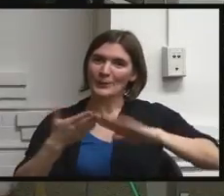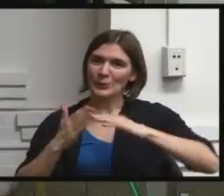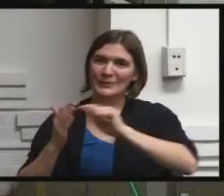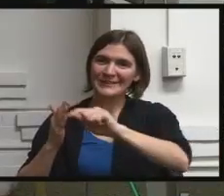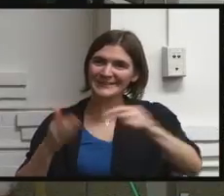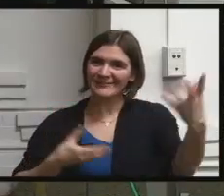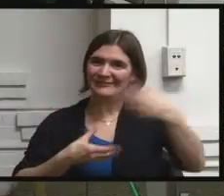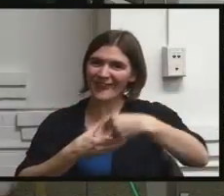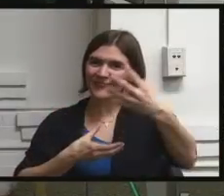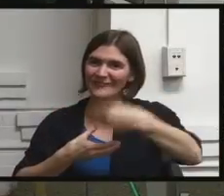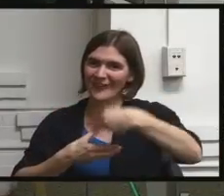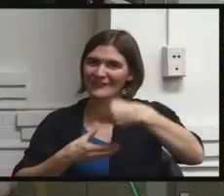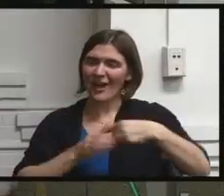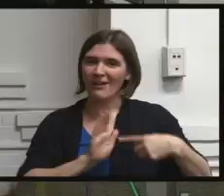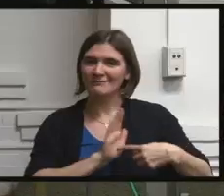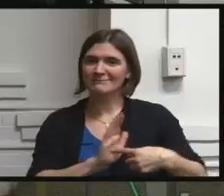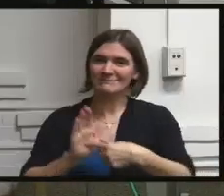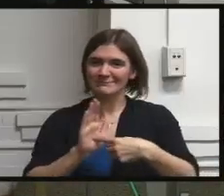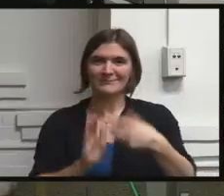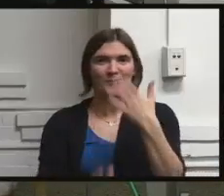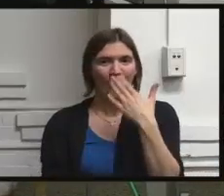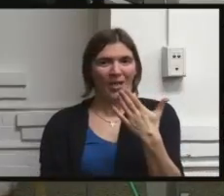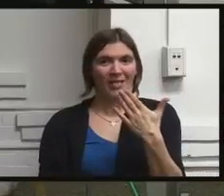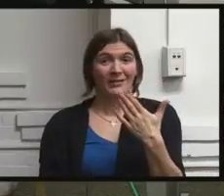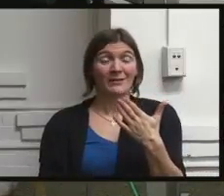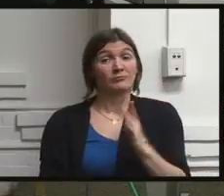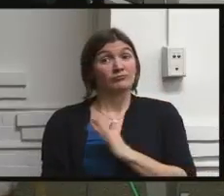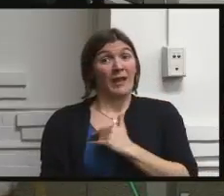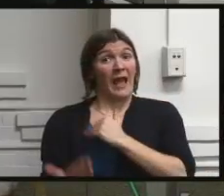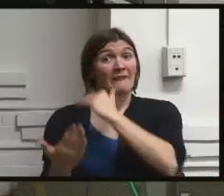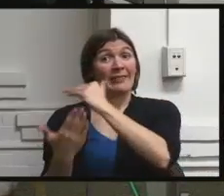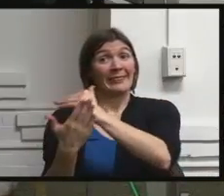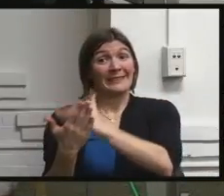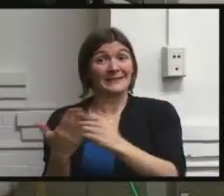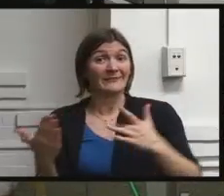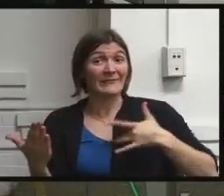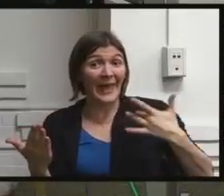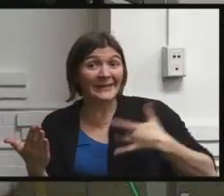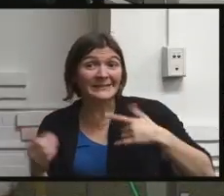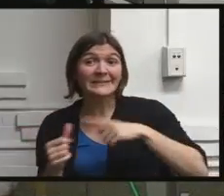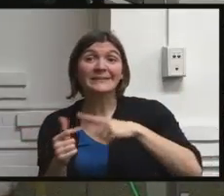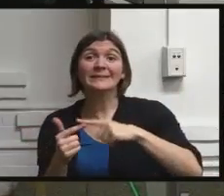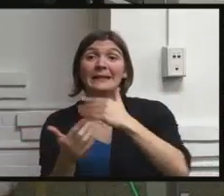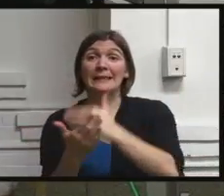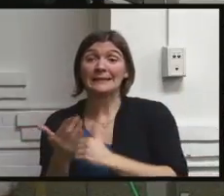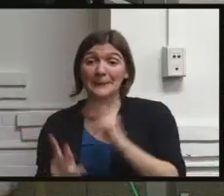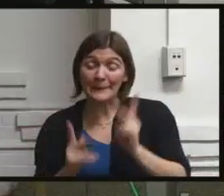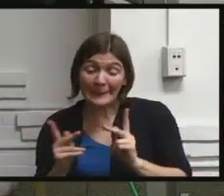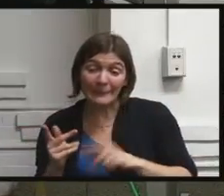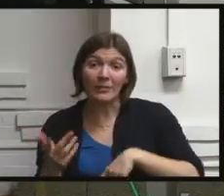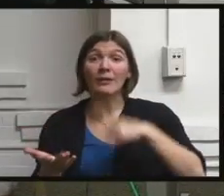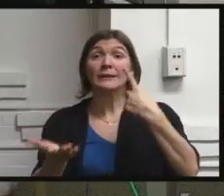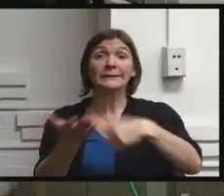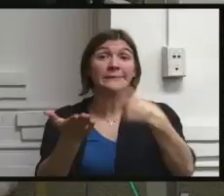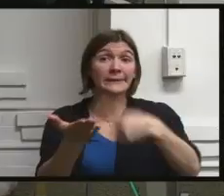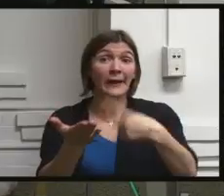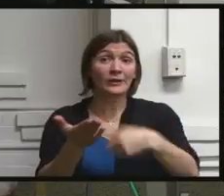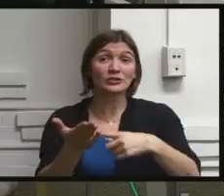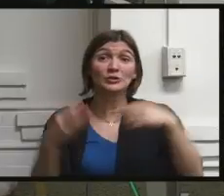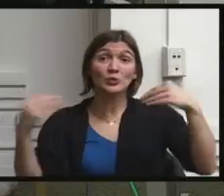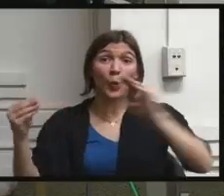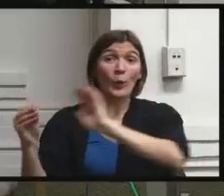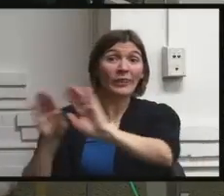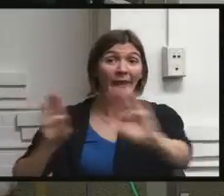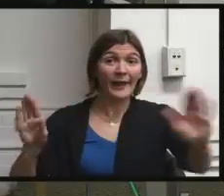that participate so importantly in our downtown. So there's a list of current events on that webpage. There's a discussion about various